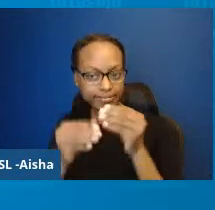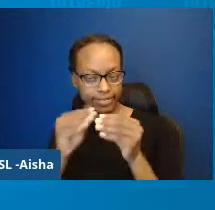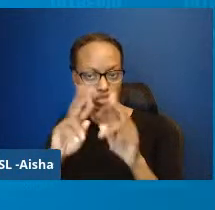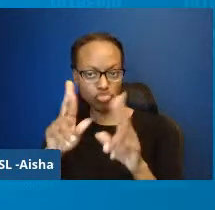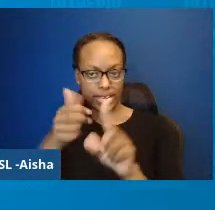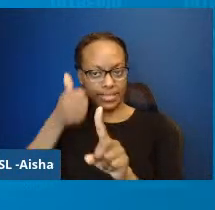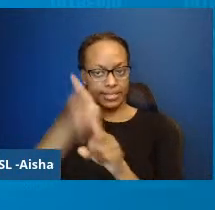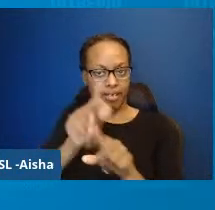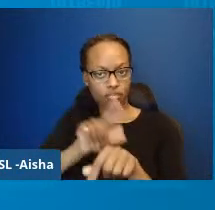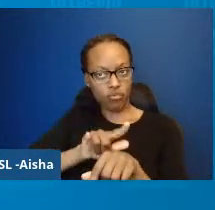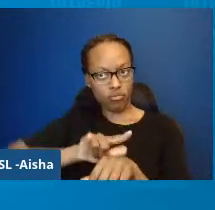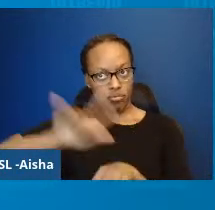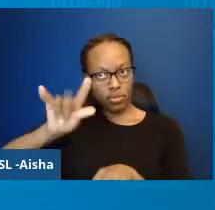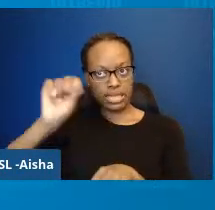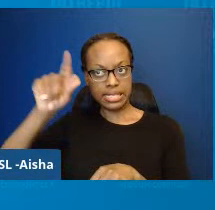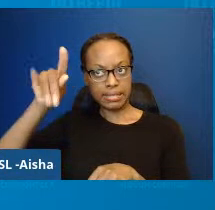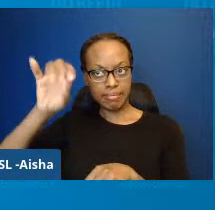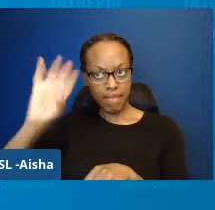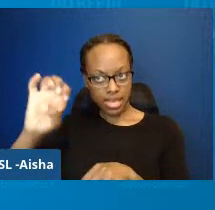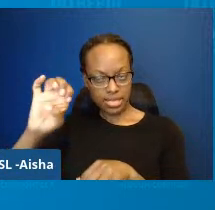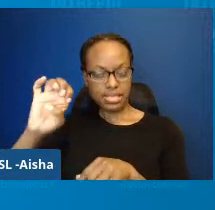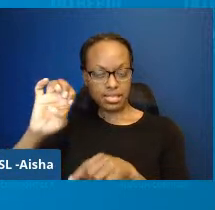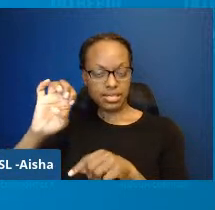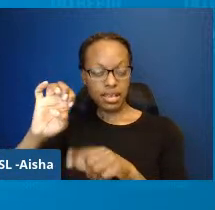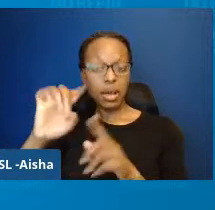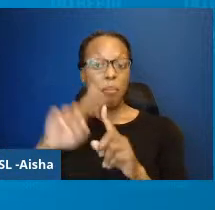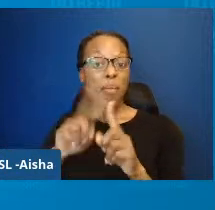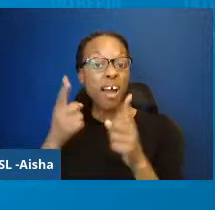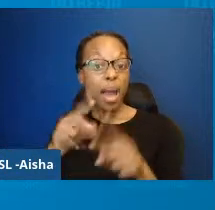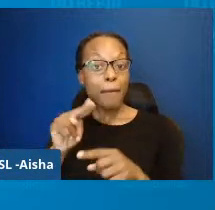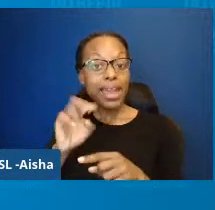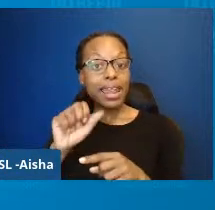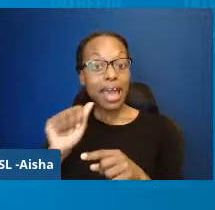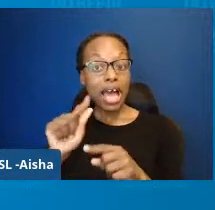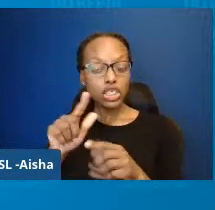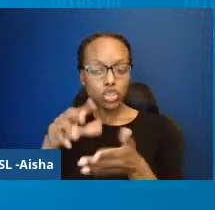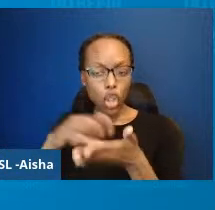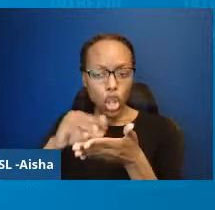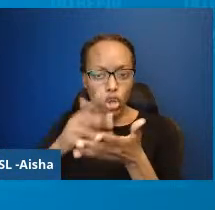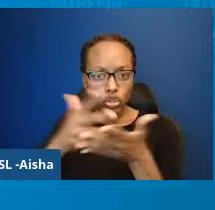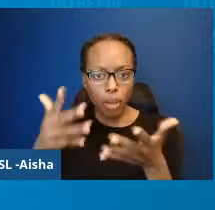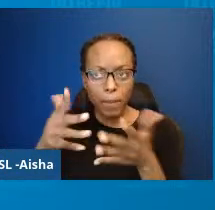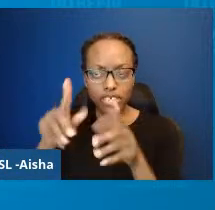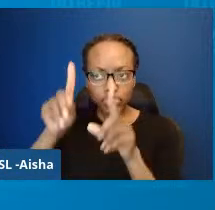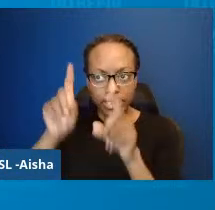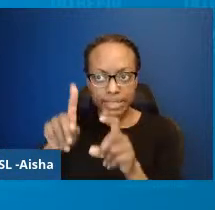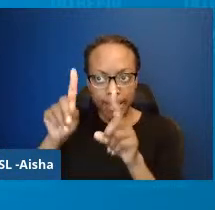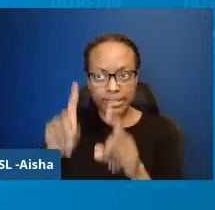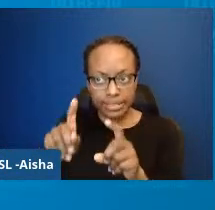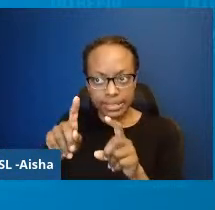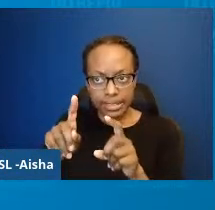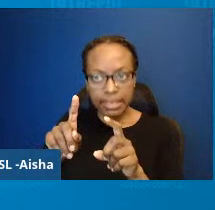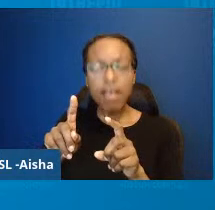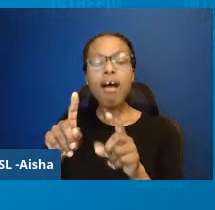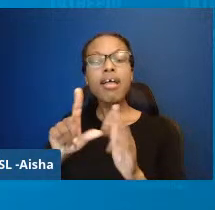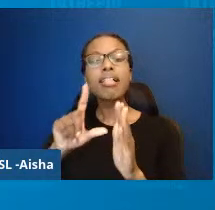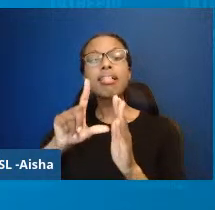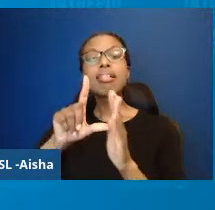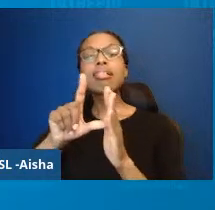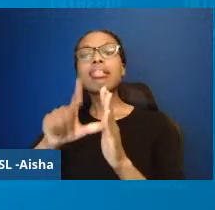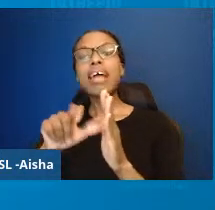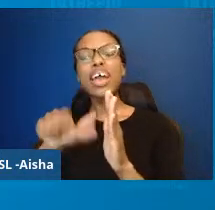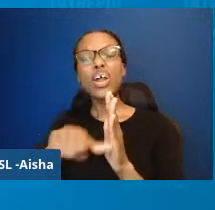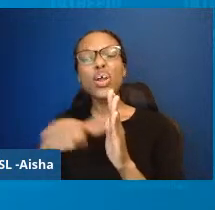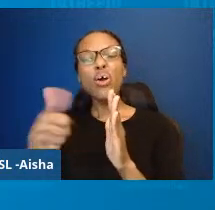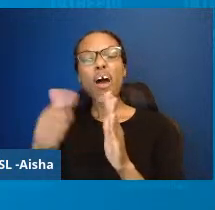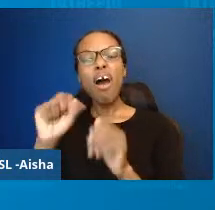However, NASA had learned so much from the testing that the design for follow-on shuttles would be changed significantly. The